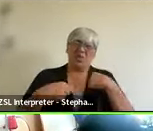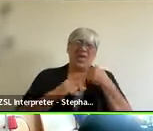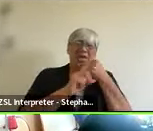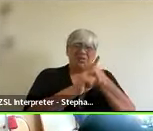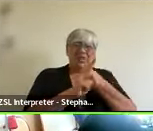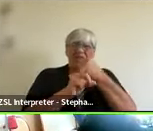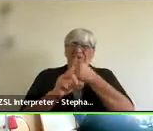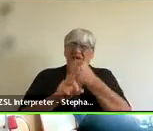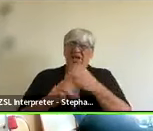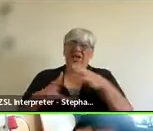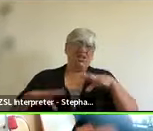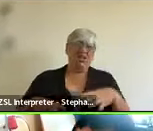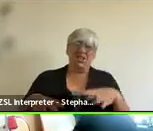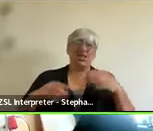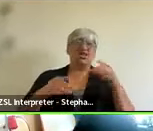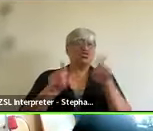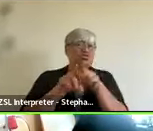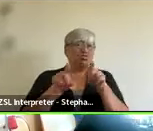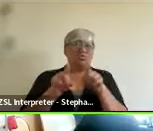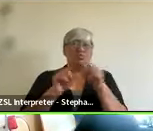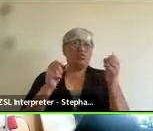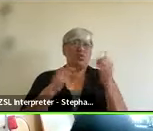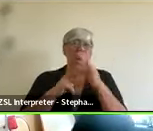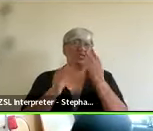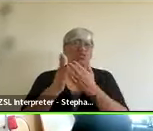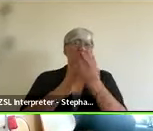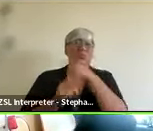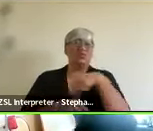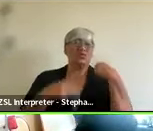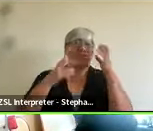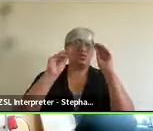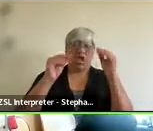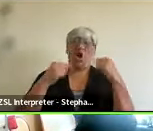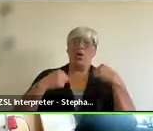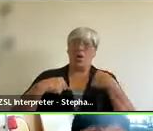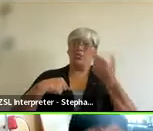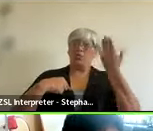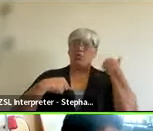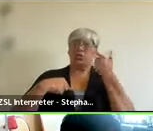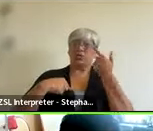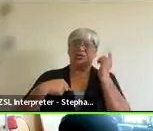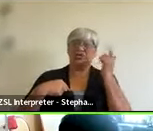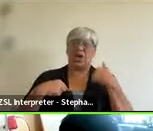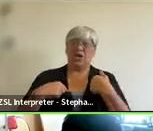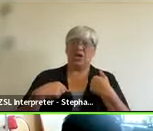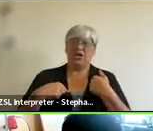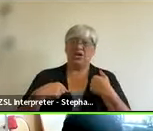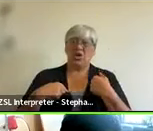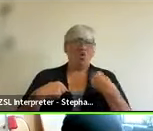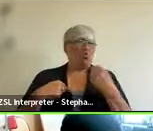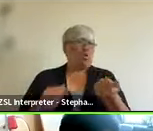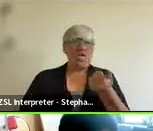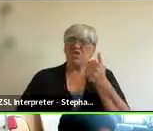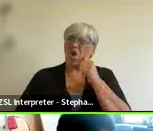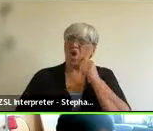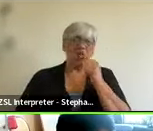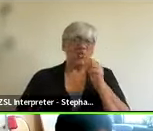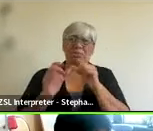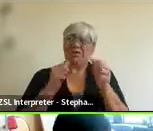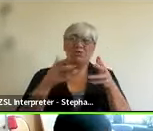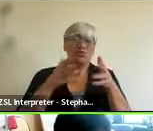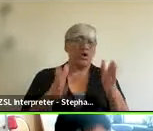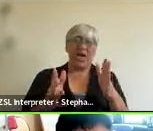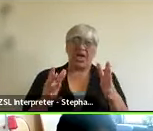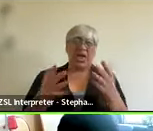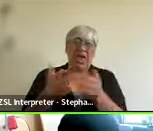especially from the Ministry of Education, who know, and because I was a teacher, We know about what's the best way to engage